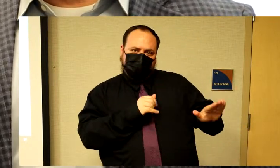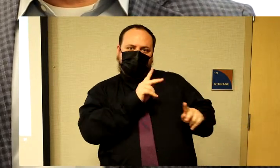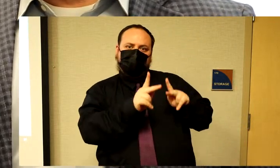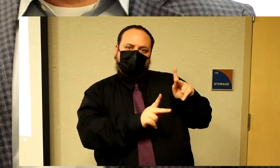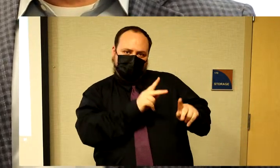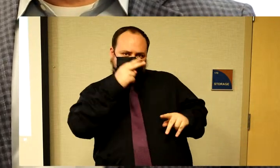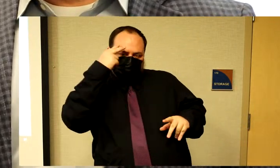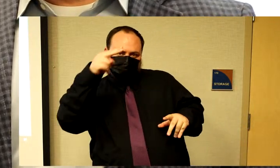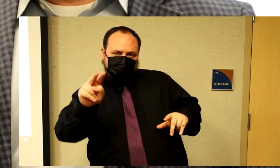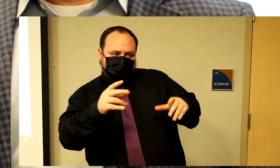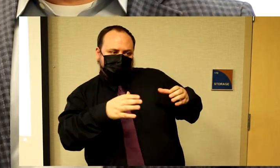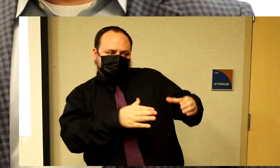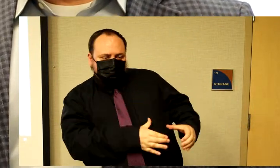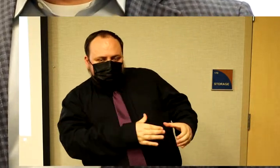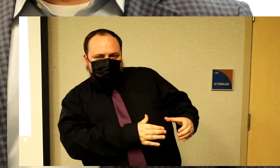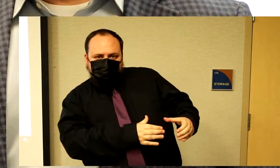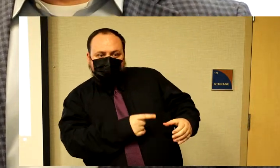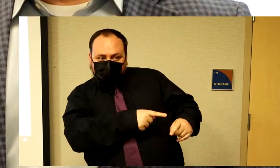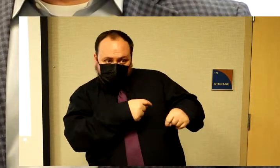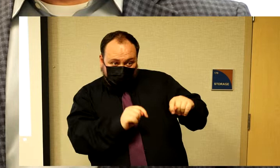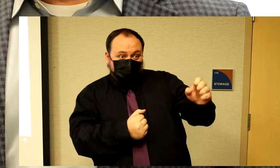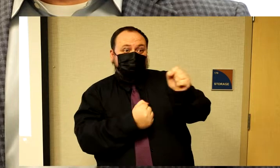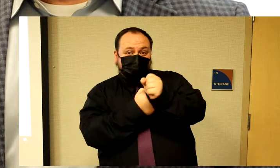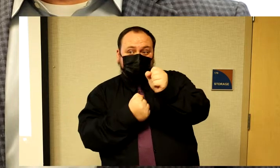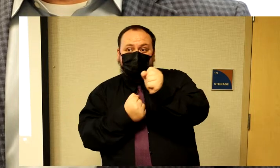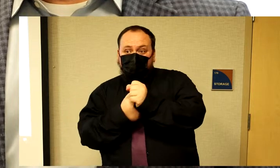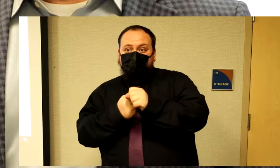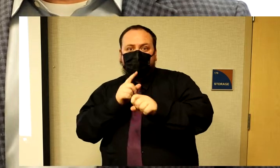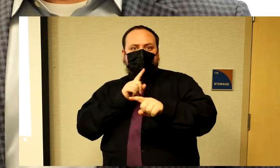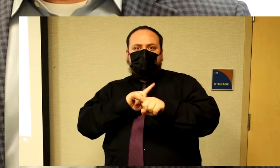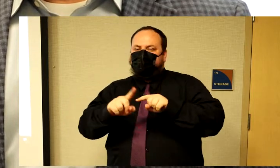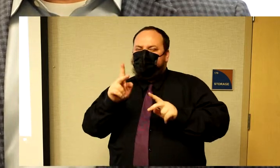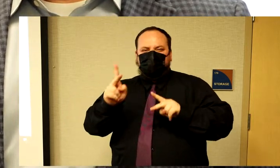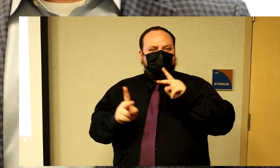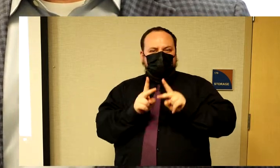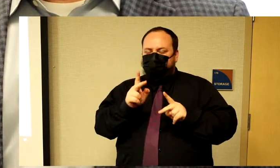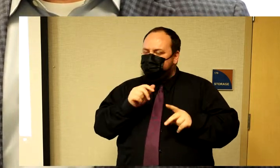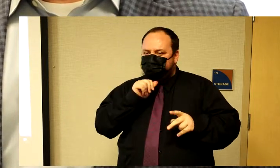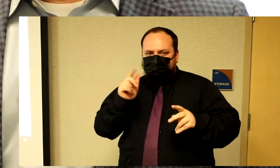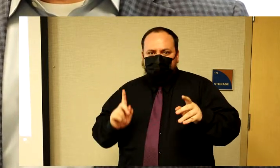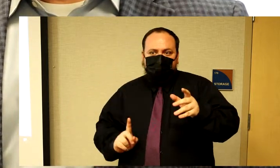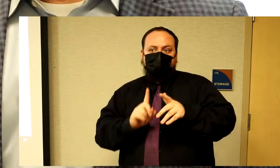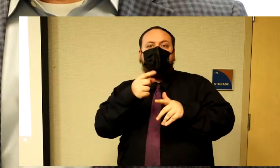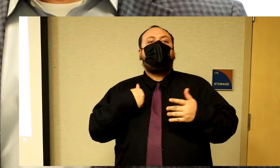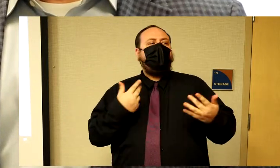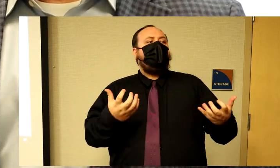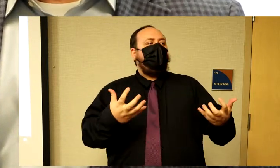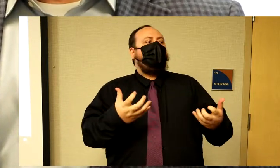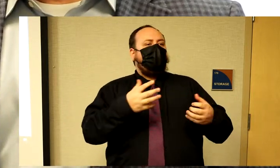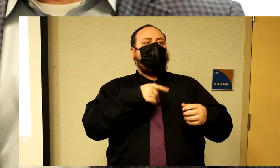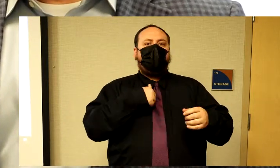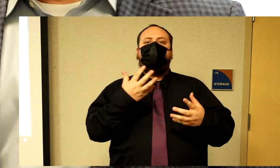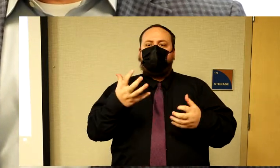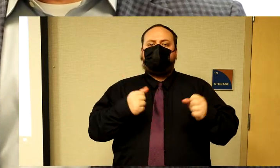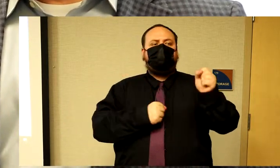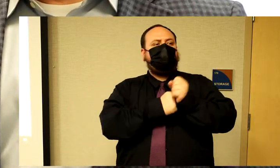for in the past, and candidates don't emerge that are in their